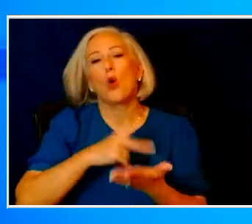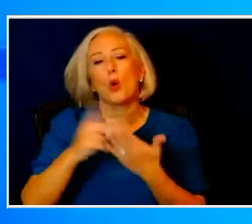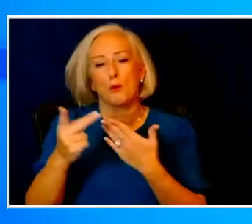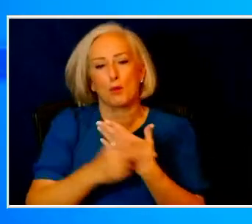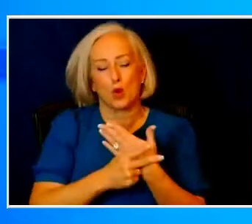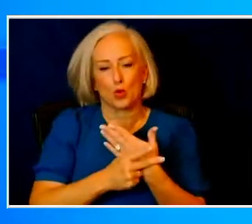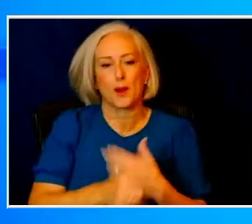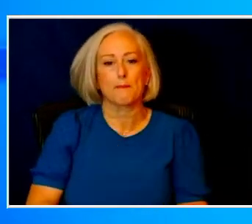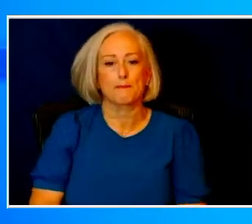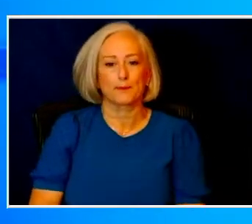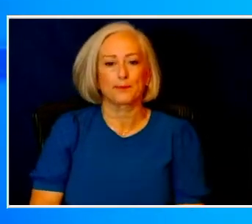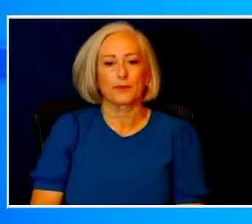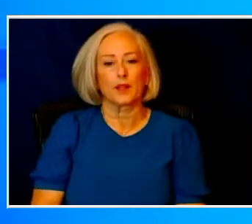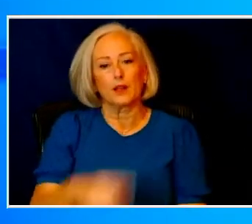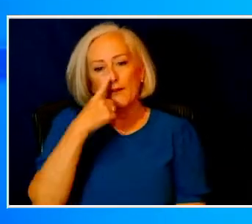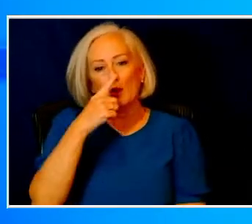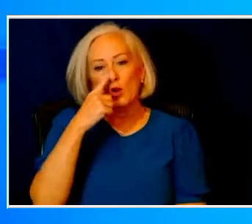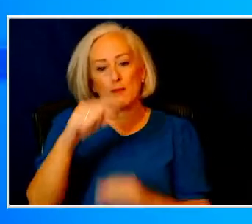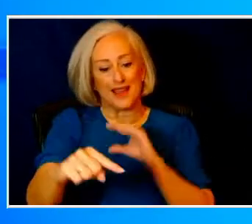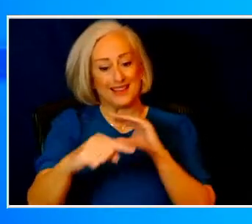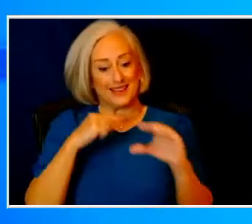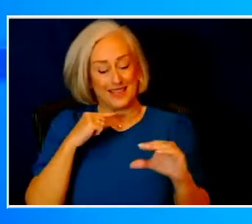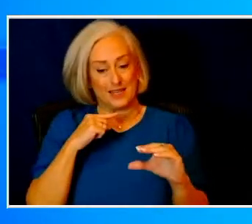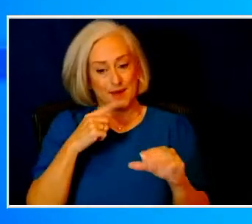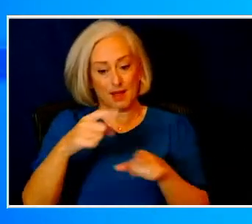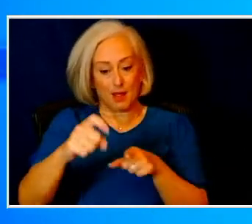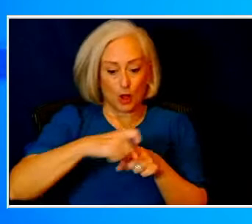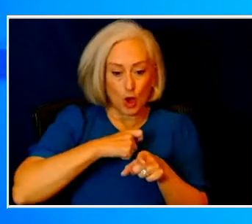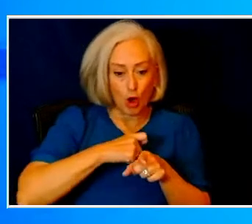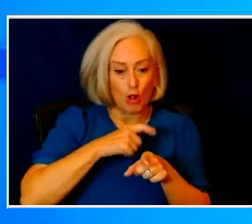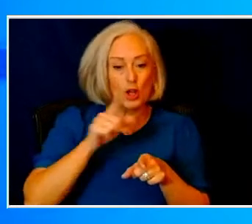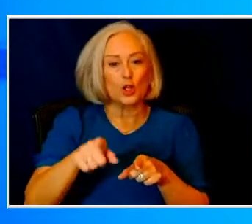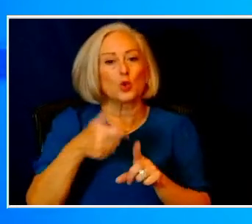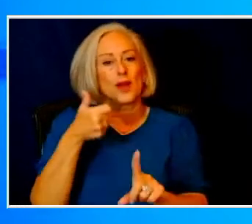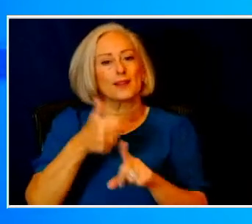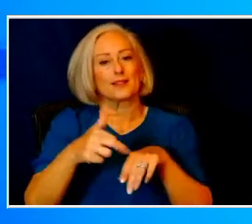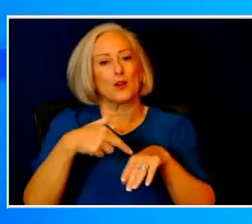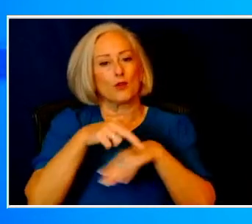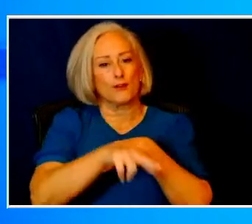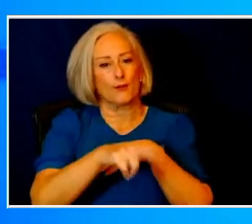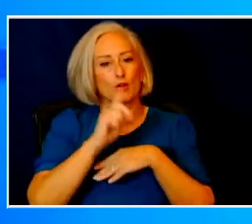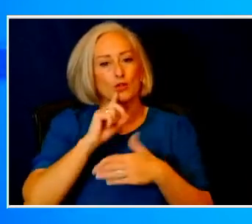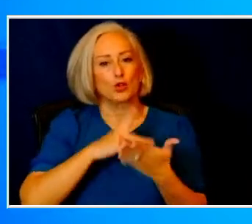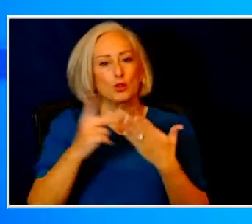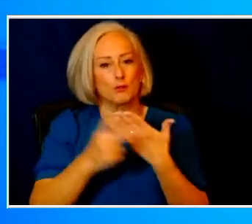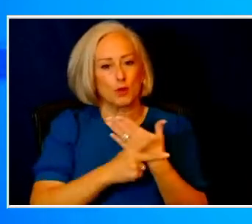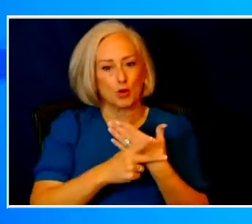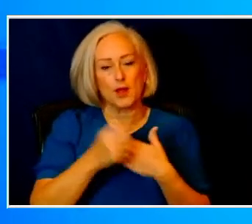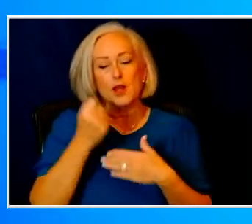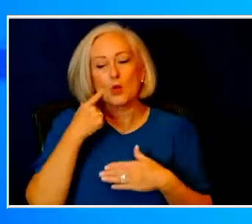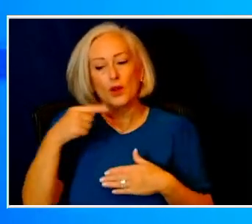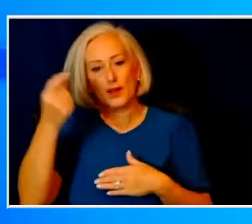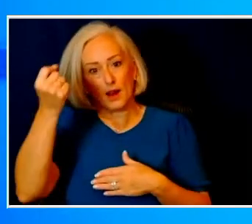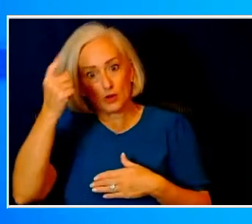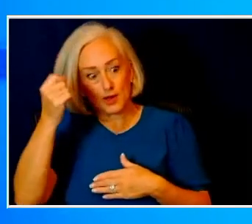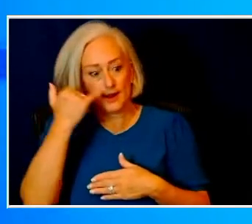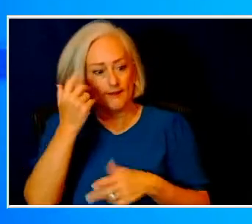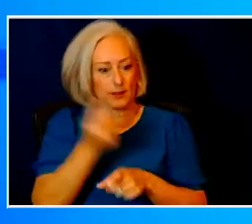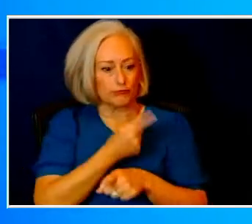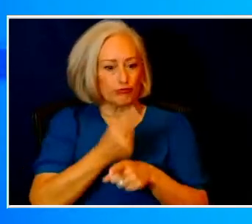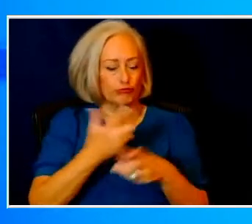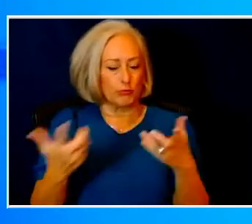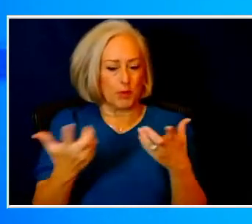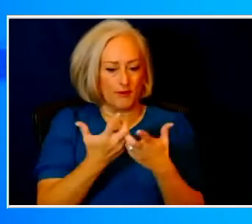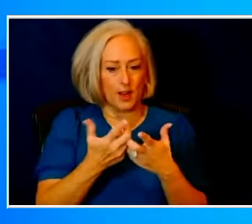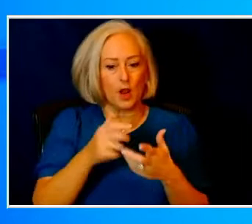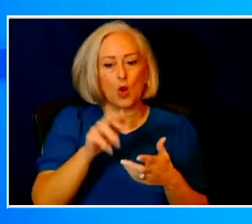that email or give us a phone call, you can self-refer into some of the programs and we can understand if it's a right fit or if we need to go back and get a primary